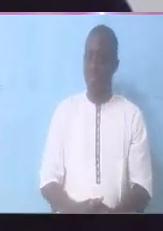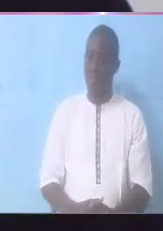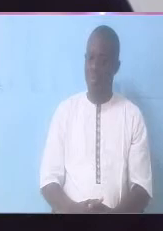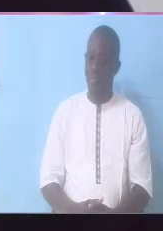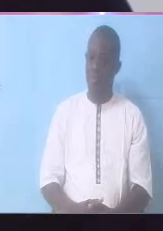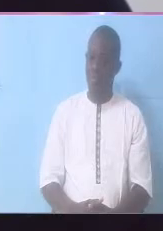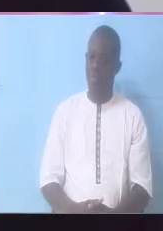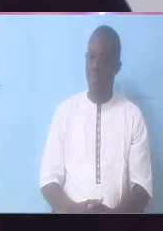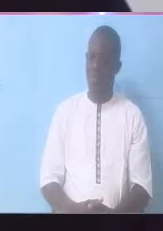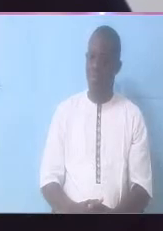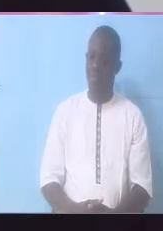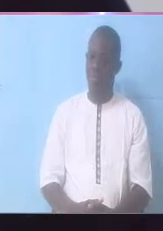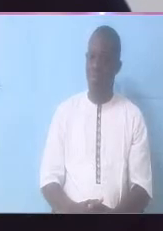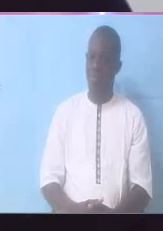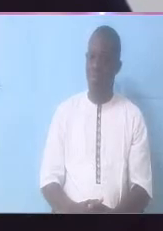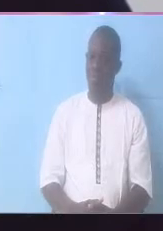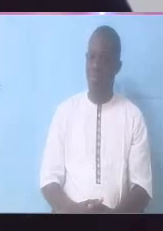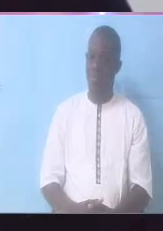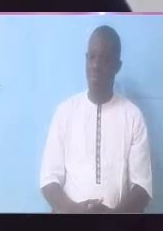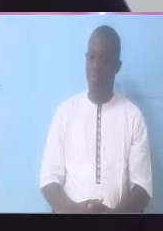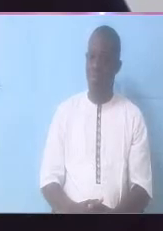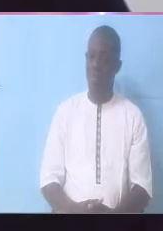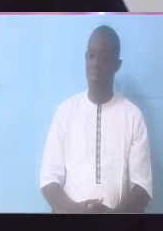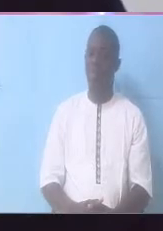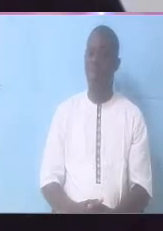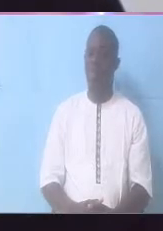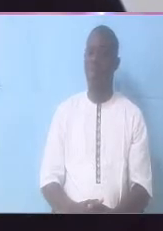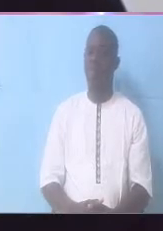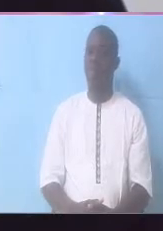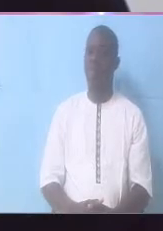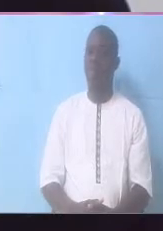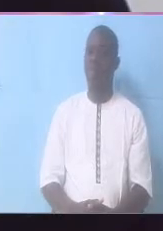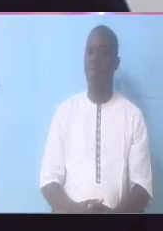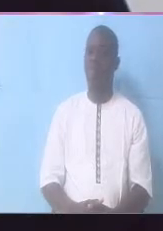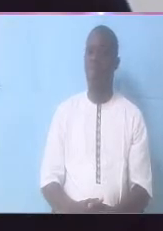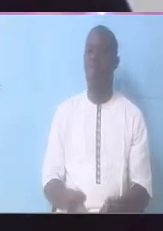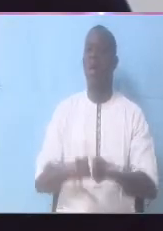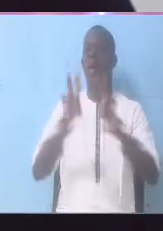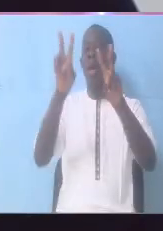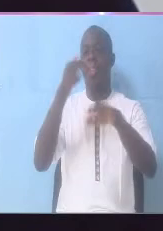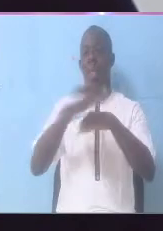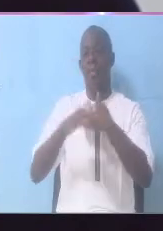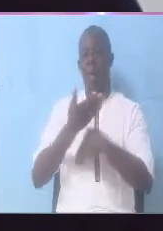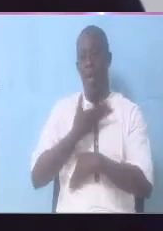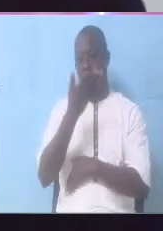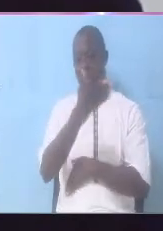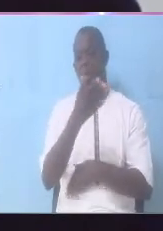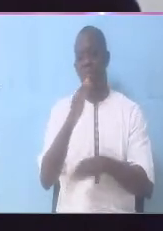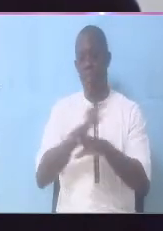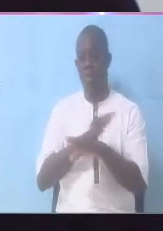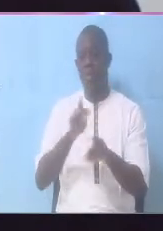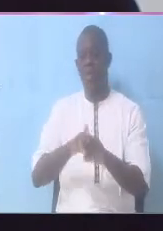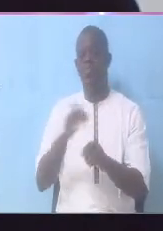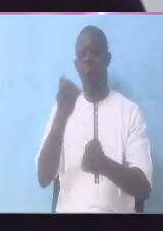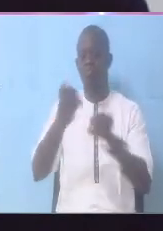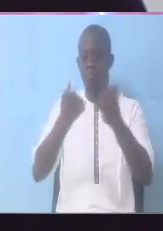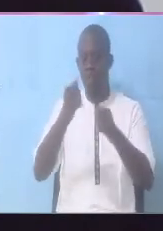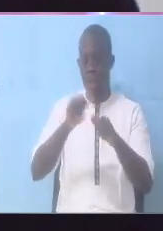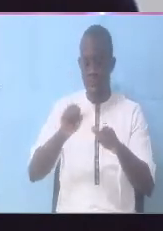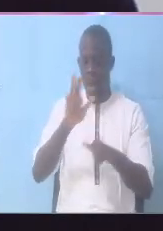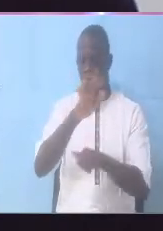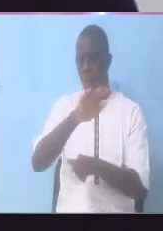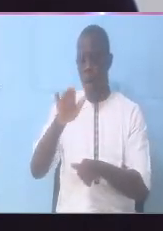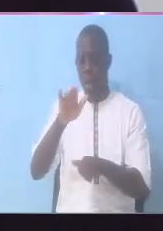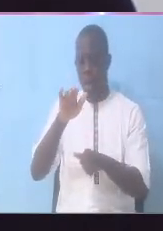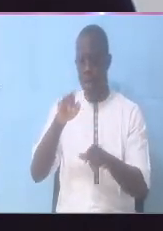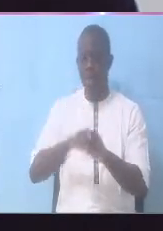Jammeh had never attended sessions. What I do know is because one time he drove at the reservoir while the Fulanis were there, but then these people were not made to drink because,